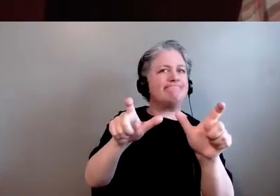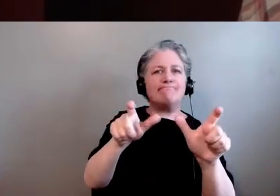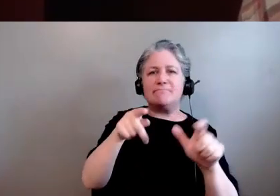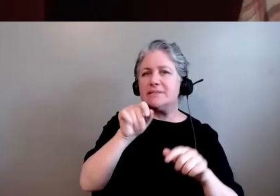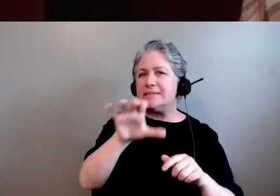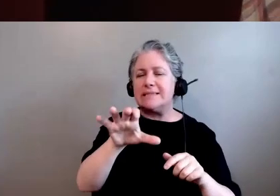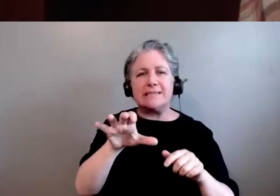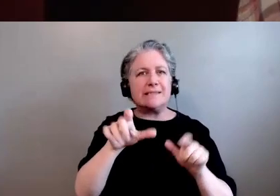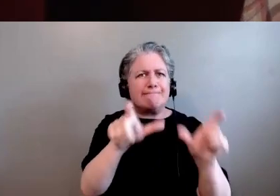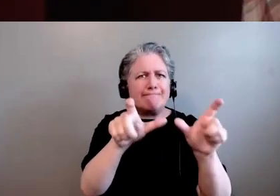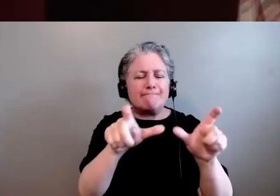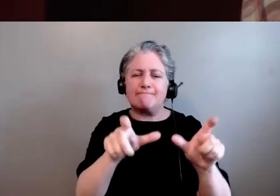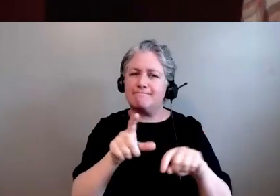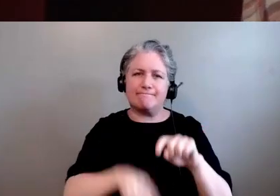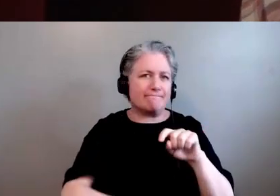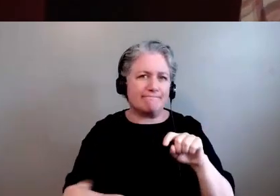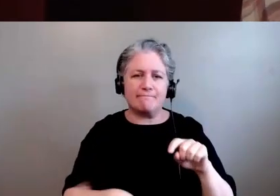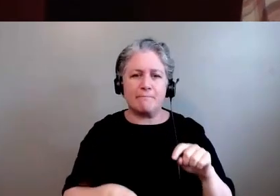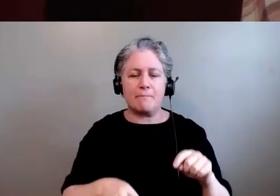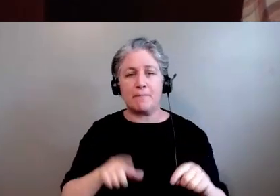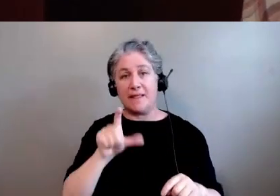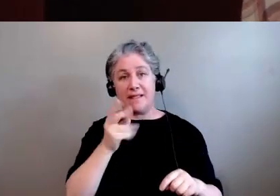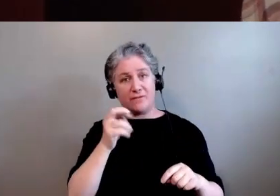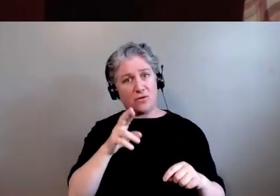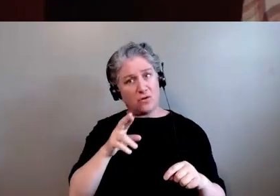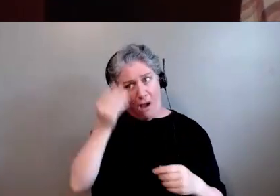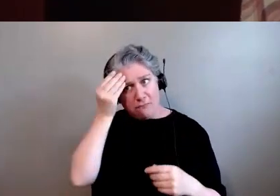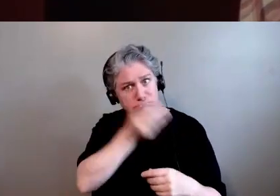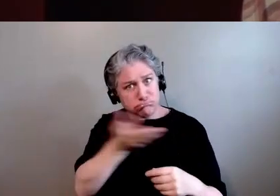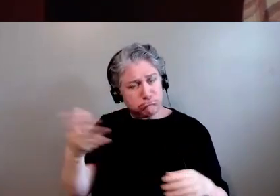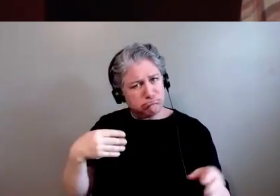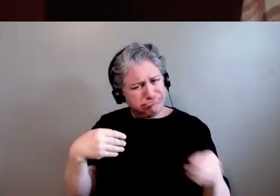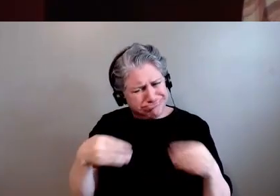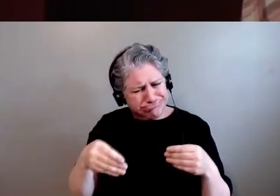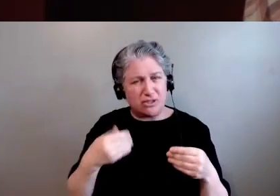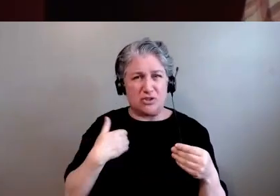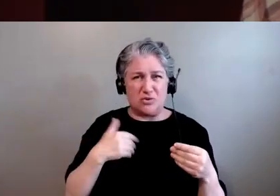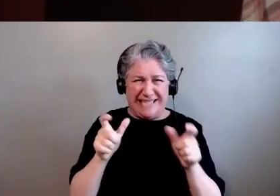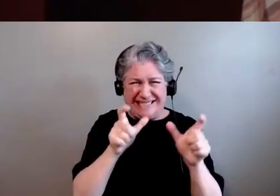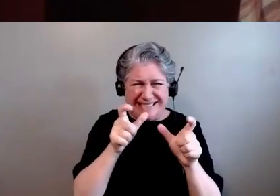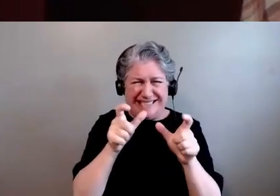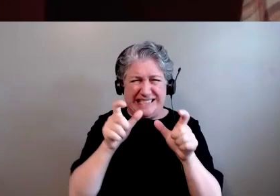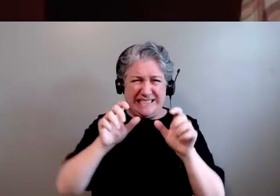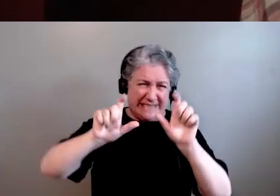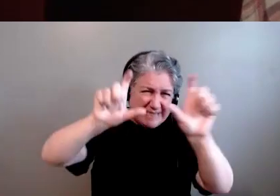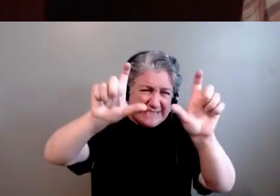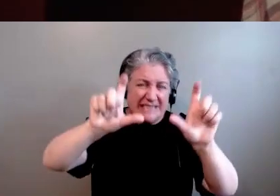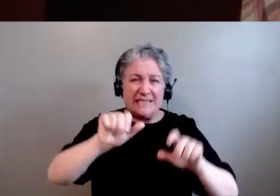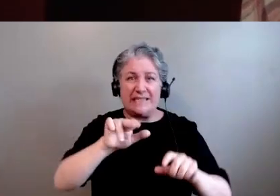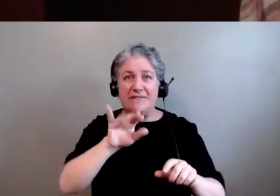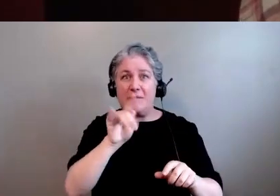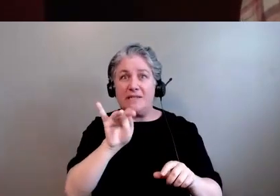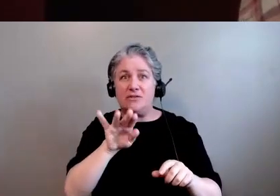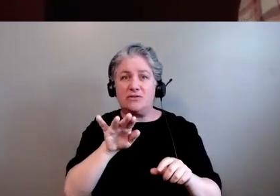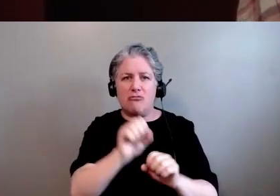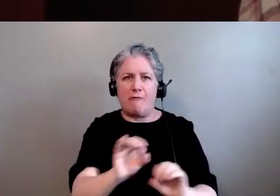with PSC. Because in fact, as I told you, the liver's really very forgiving, and it does everything possible to turn inflammation off